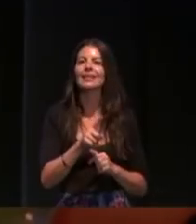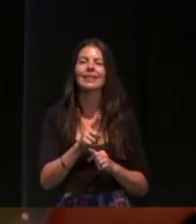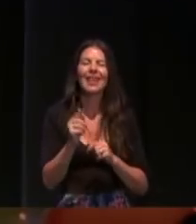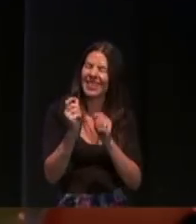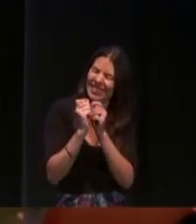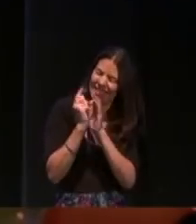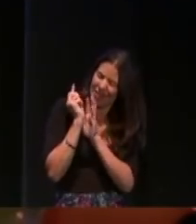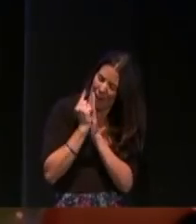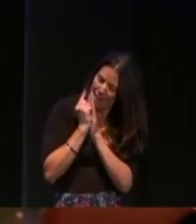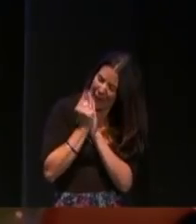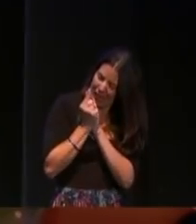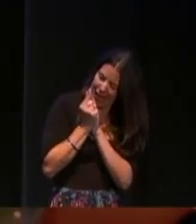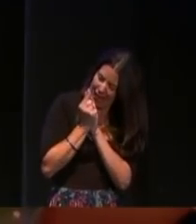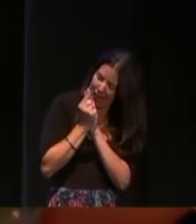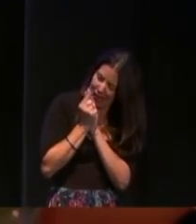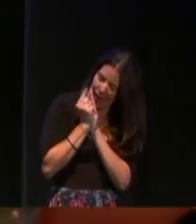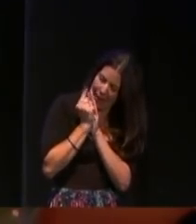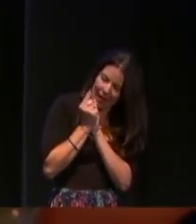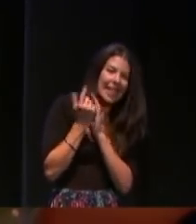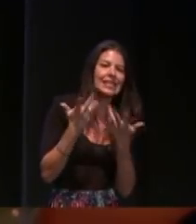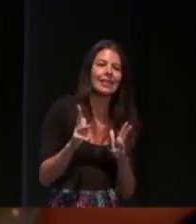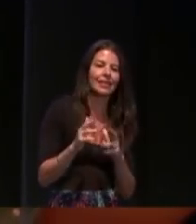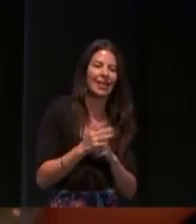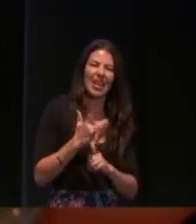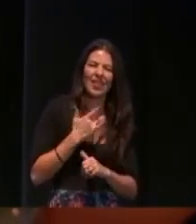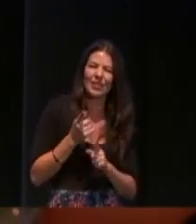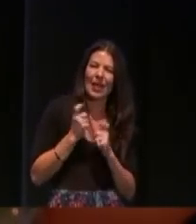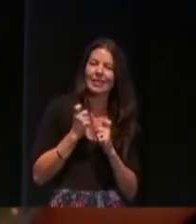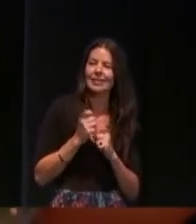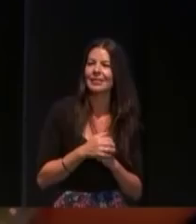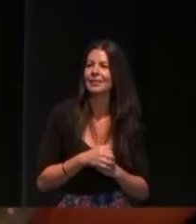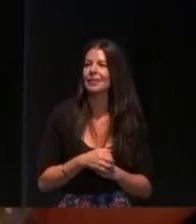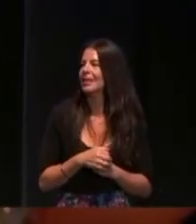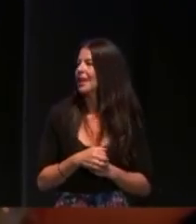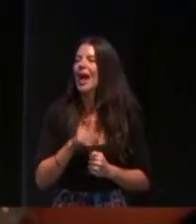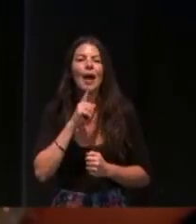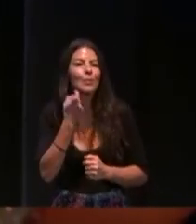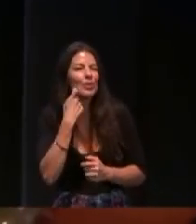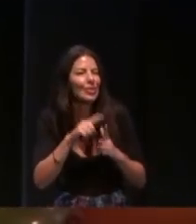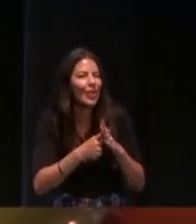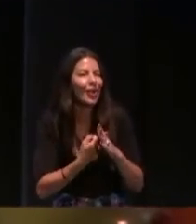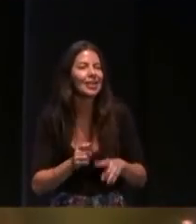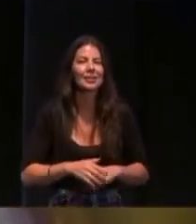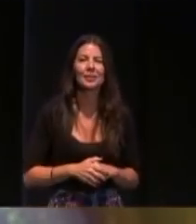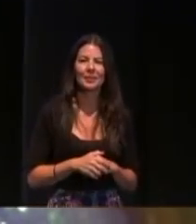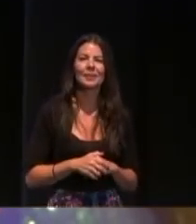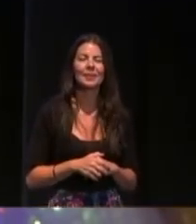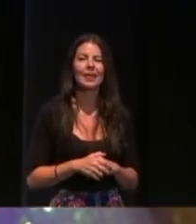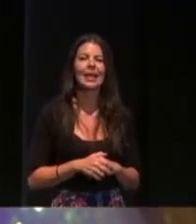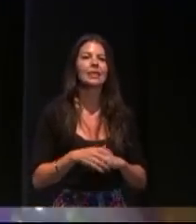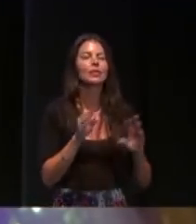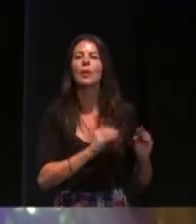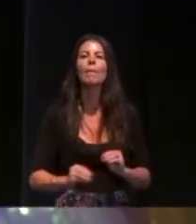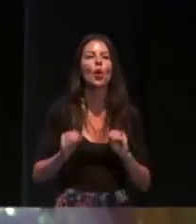nanosecond. Just been like that. I'm just beginning. As a